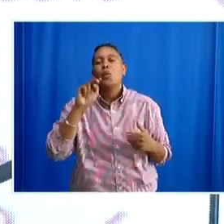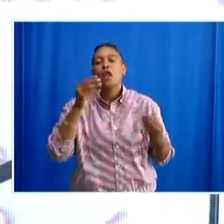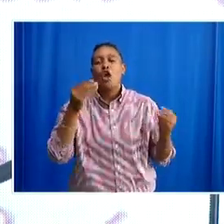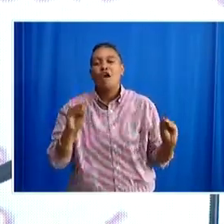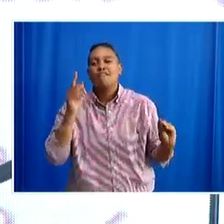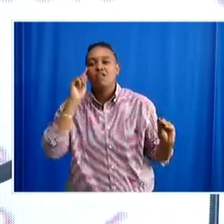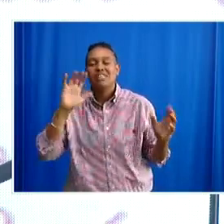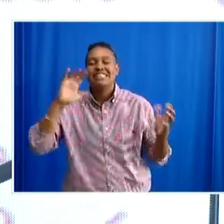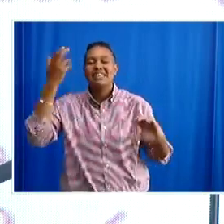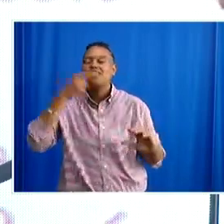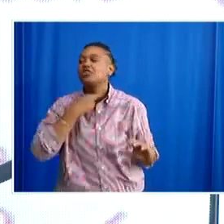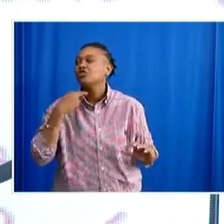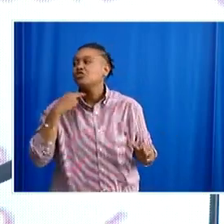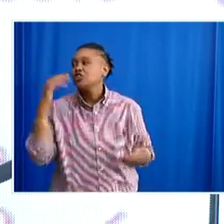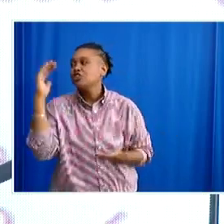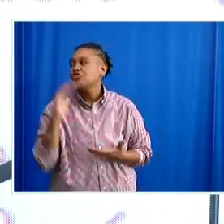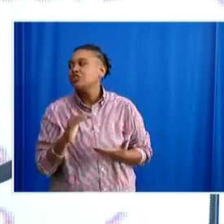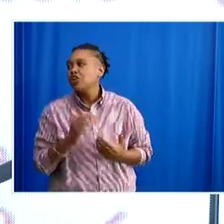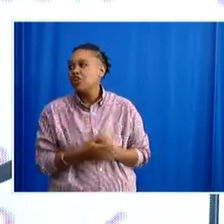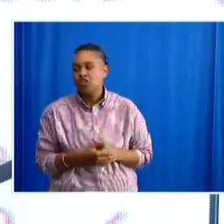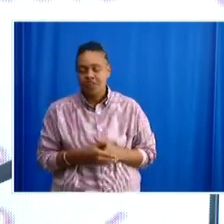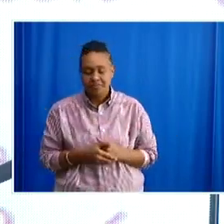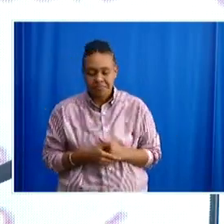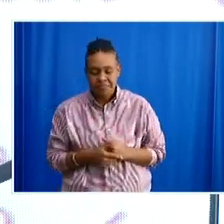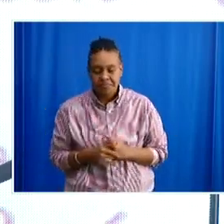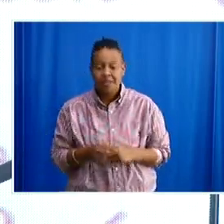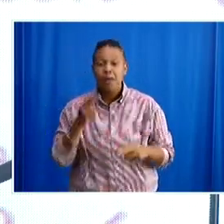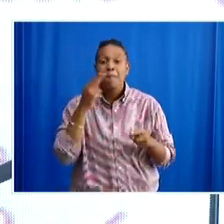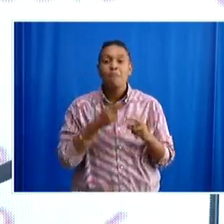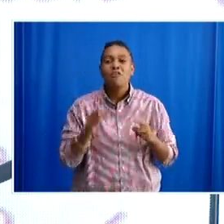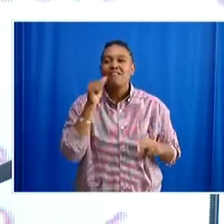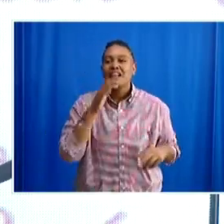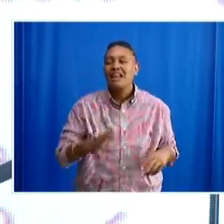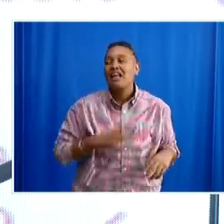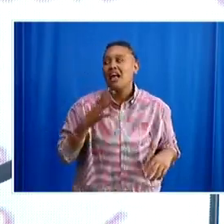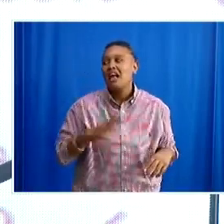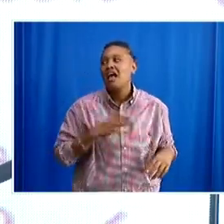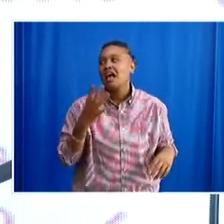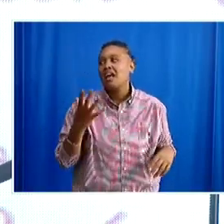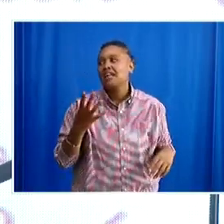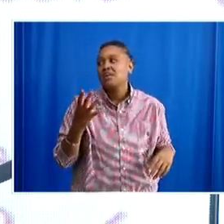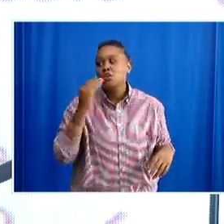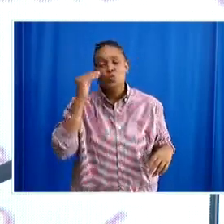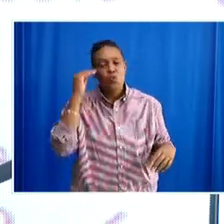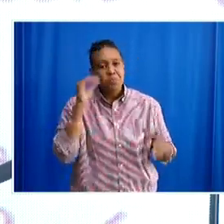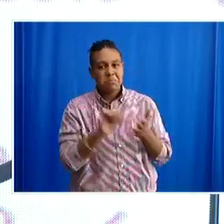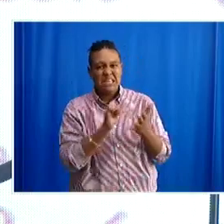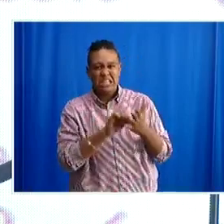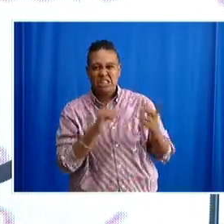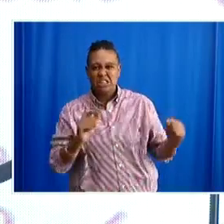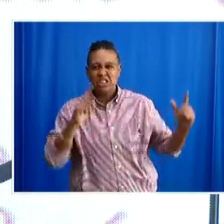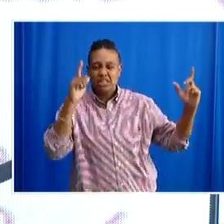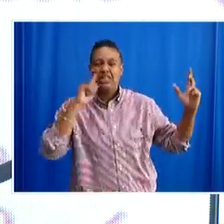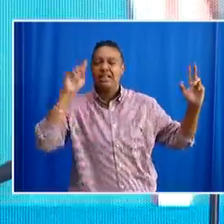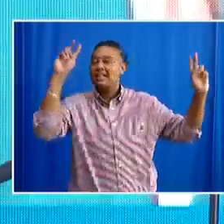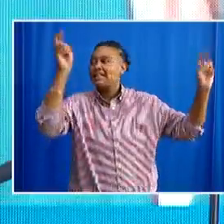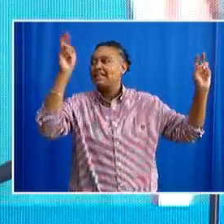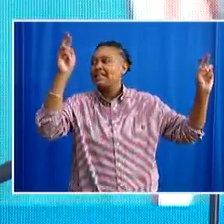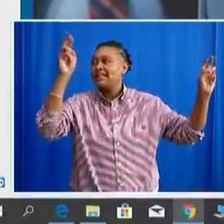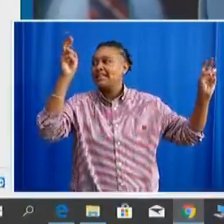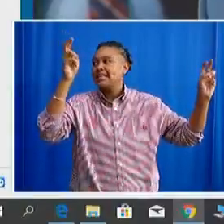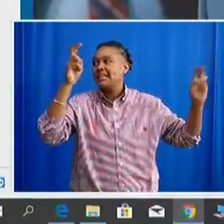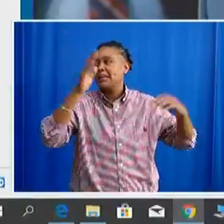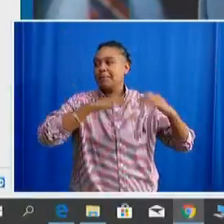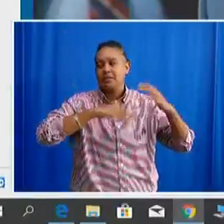Risk Reduction. Very briefly and informally, the landing page, we have the theme of the platform,